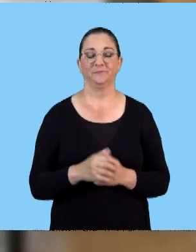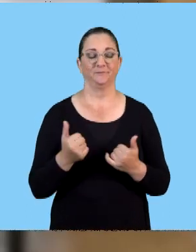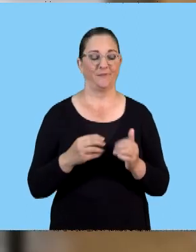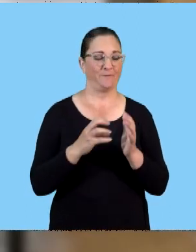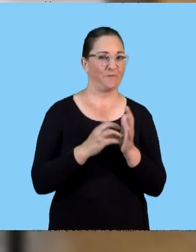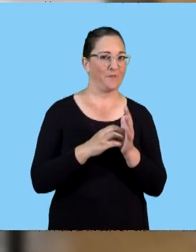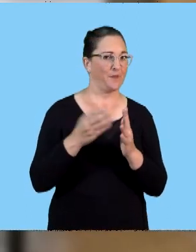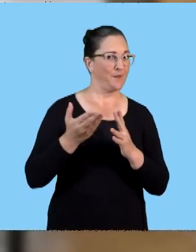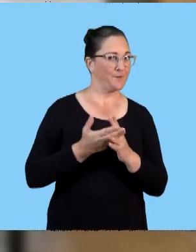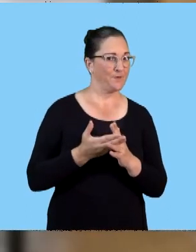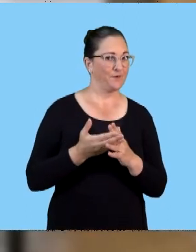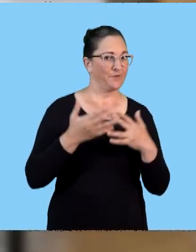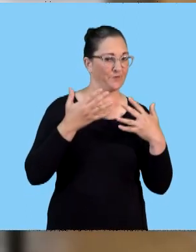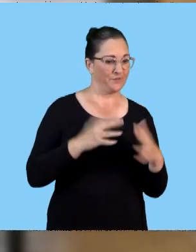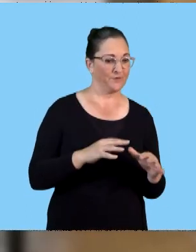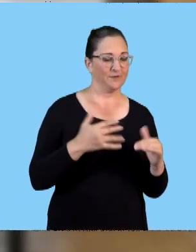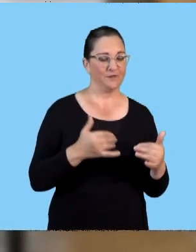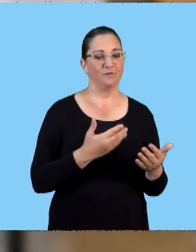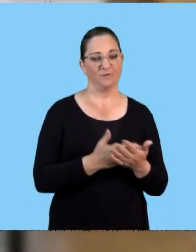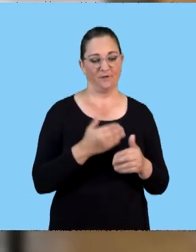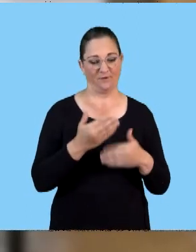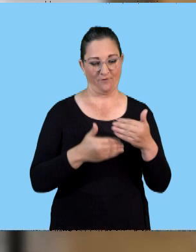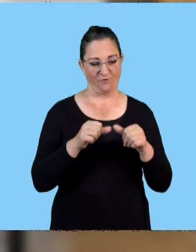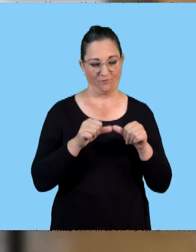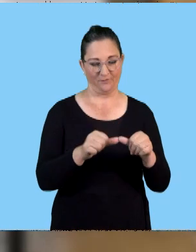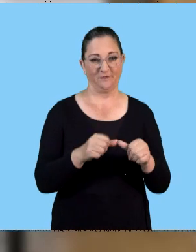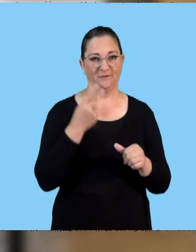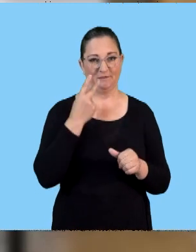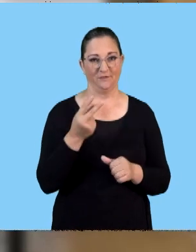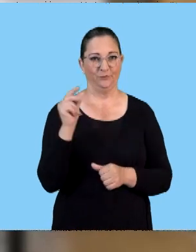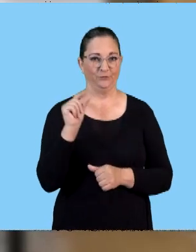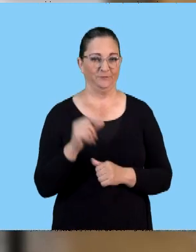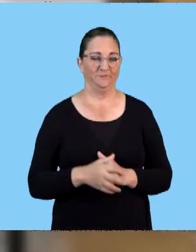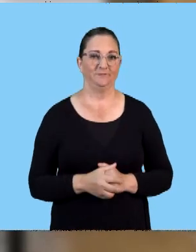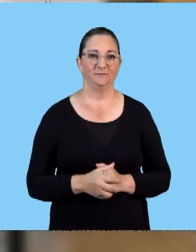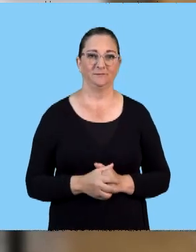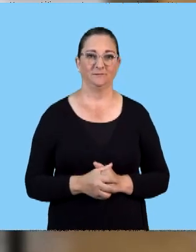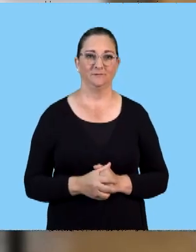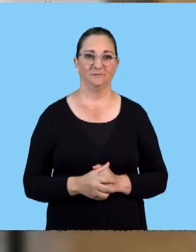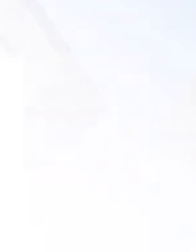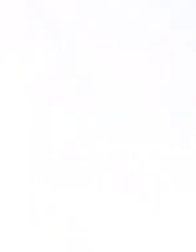Let us take a quick break. After our advert break, we'll continue with our lesson. See you after the break.